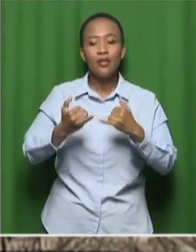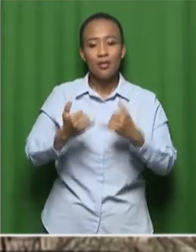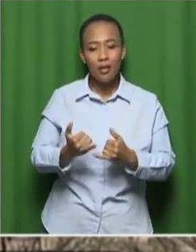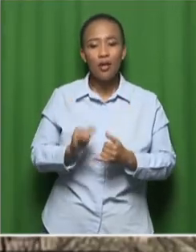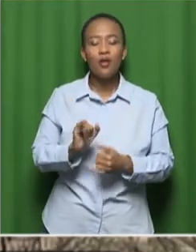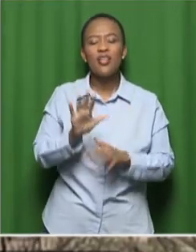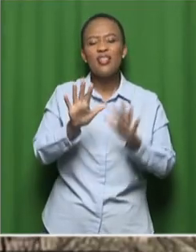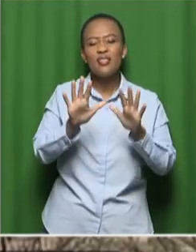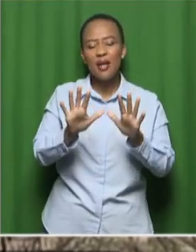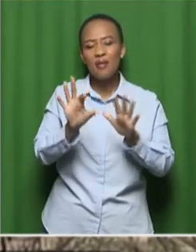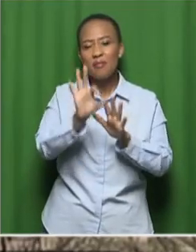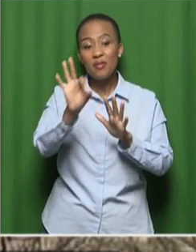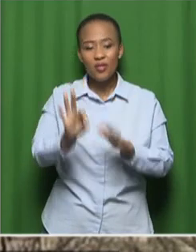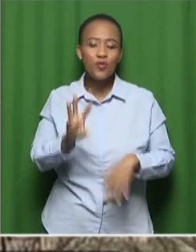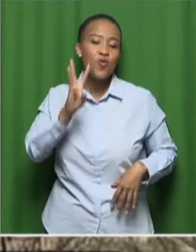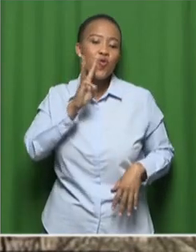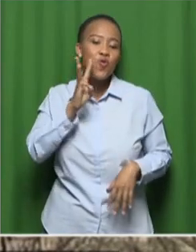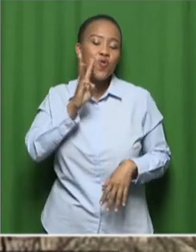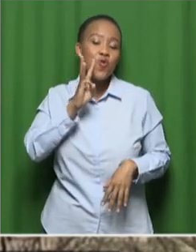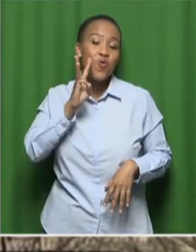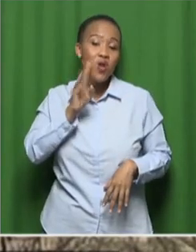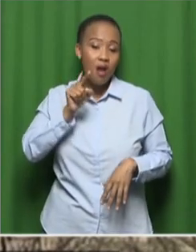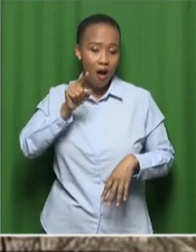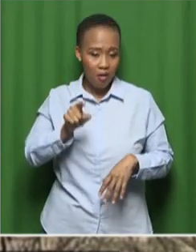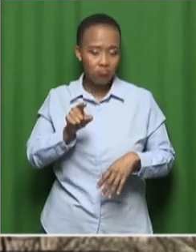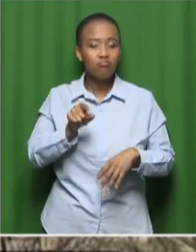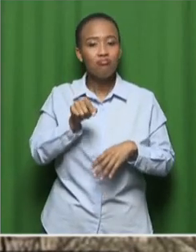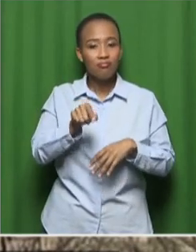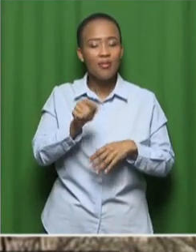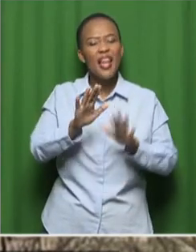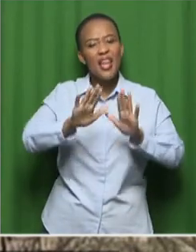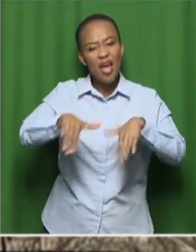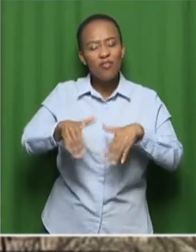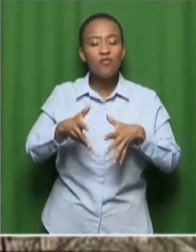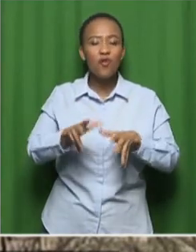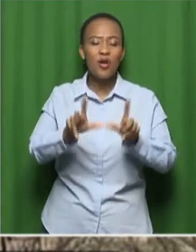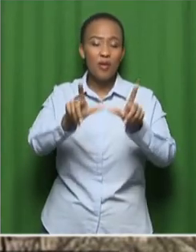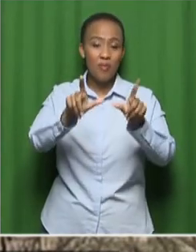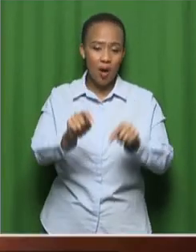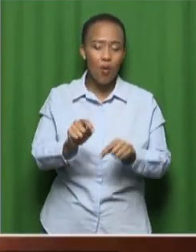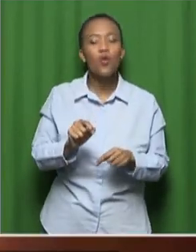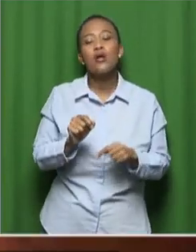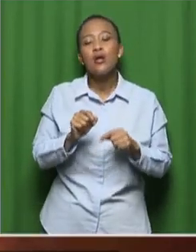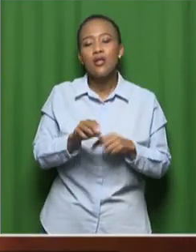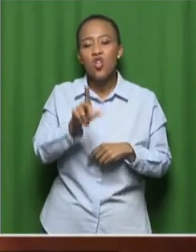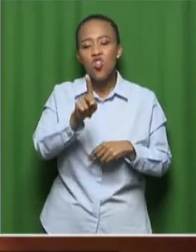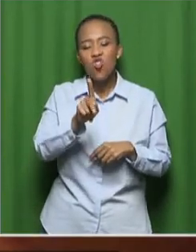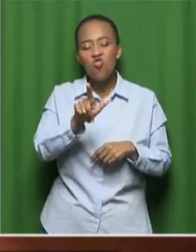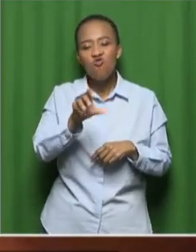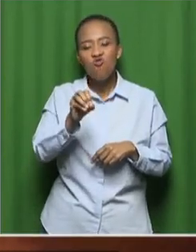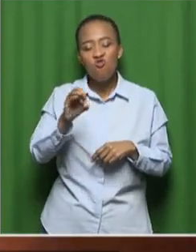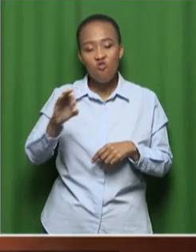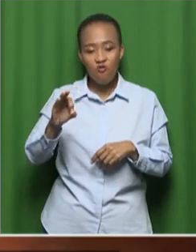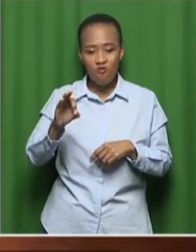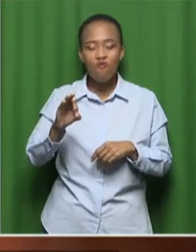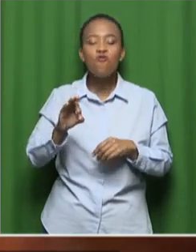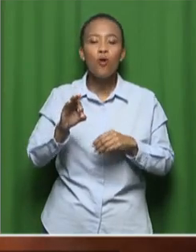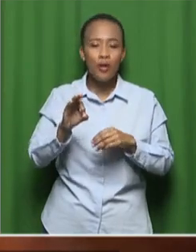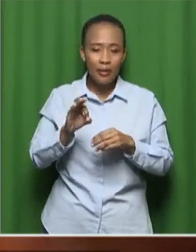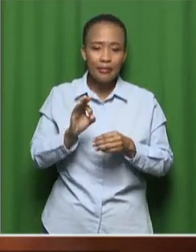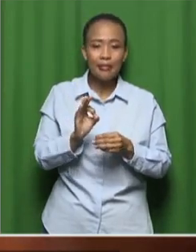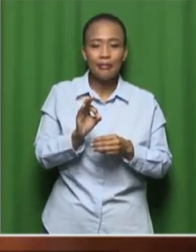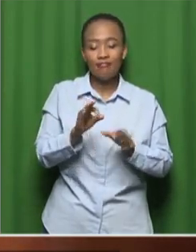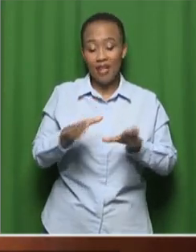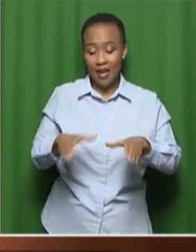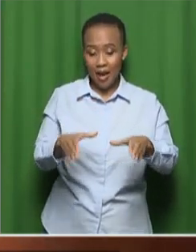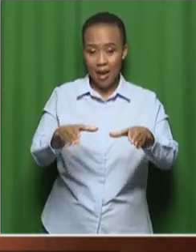of water that was left in the main water source of Cape Town, Theewaterskloof Dam. Severe water restrictions were